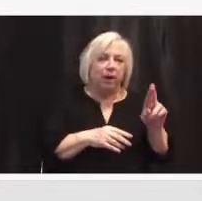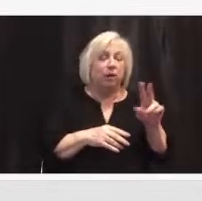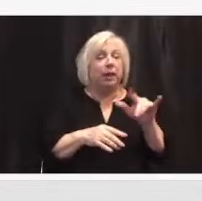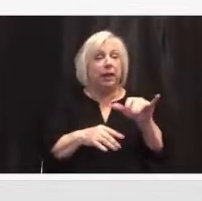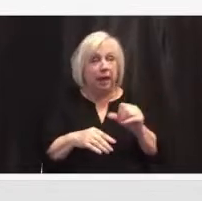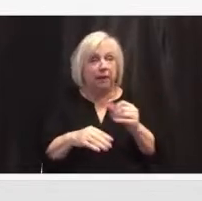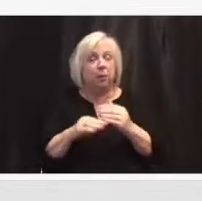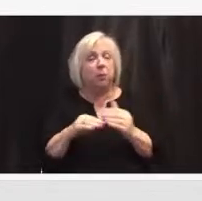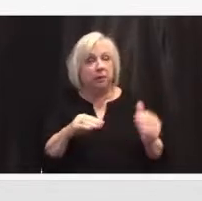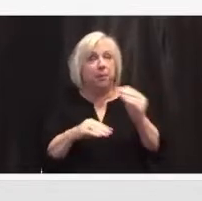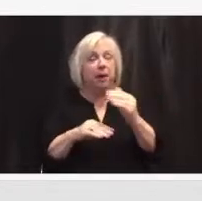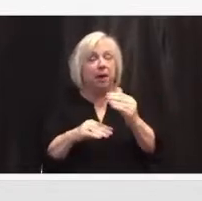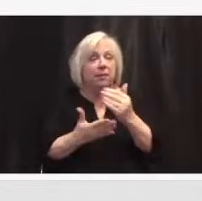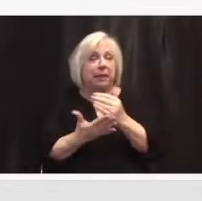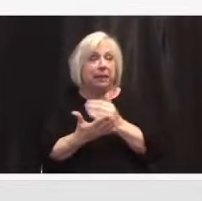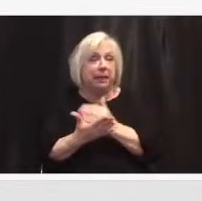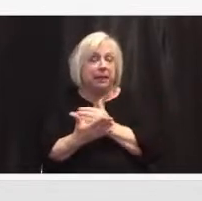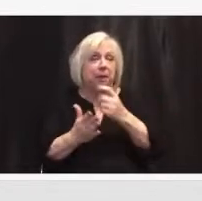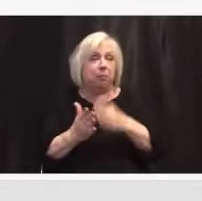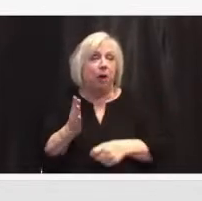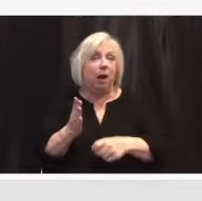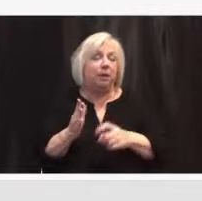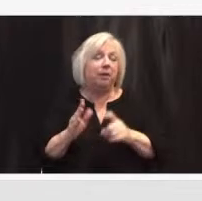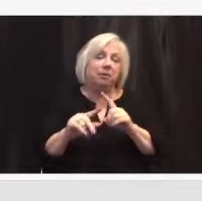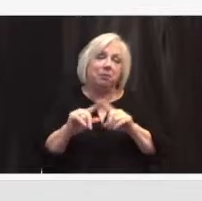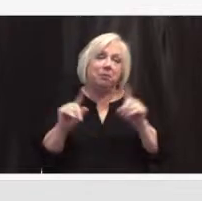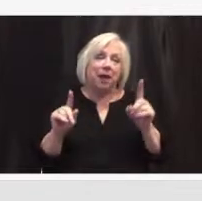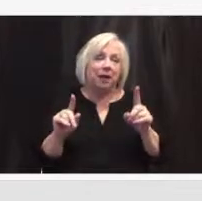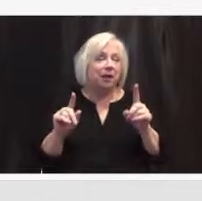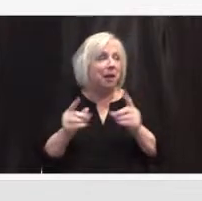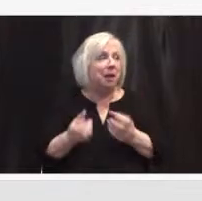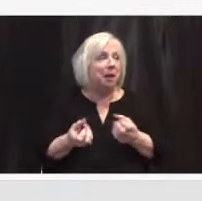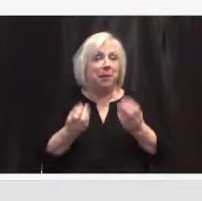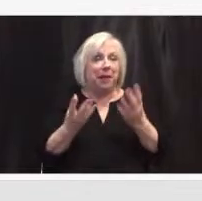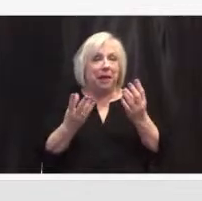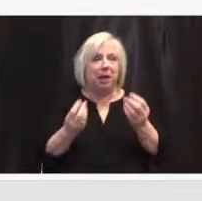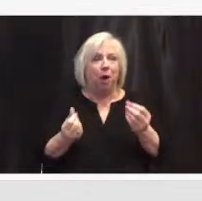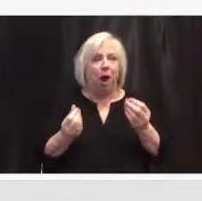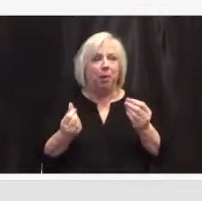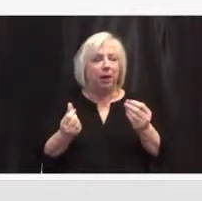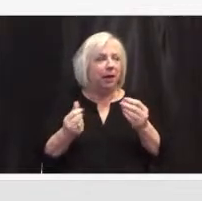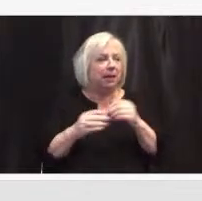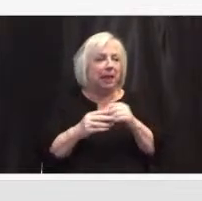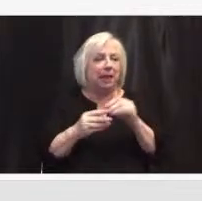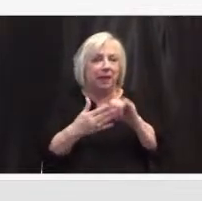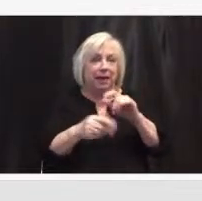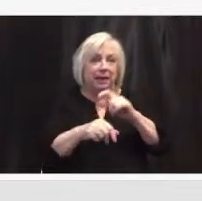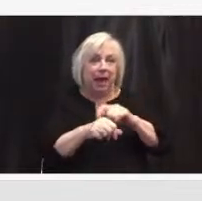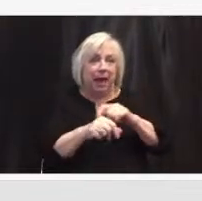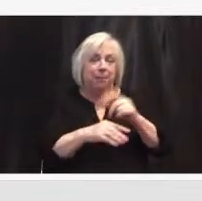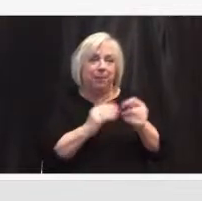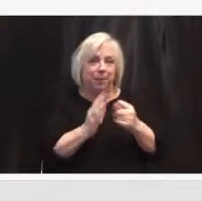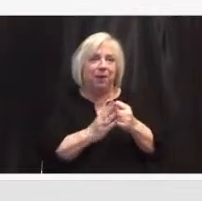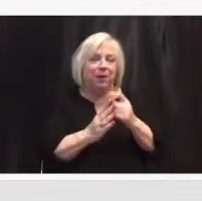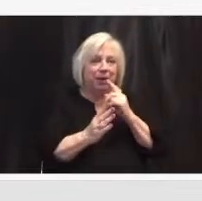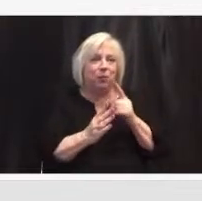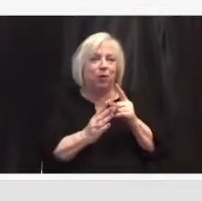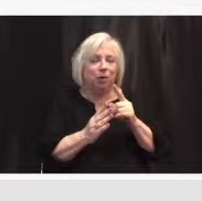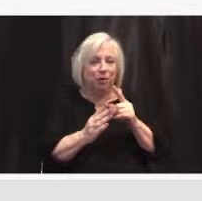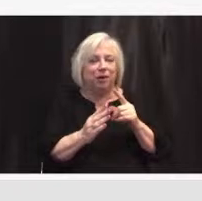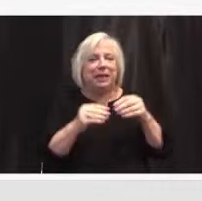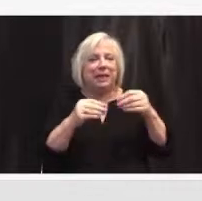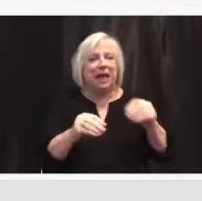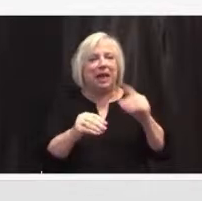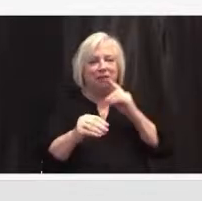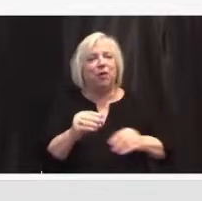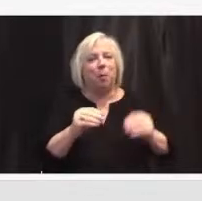listing price. However, many properties in that time period were going for more than